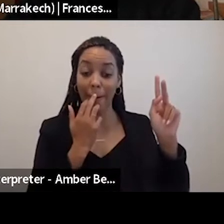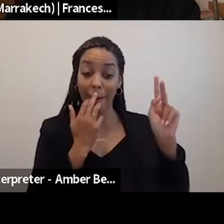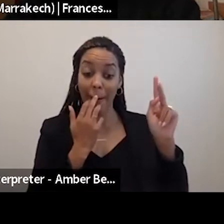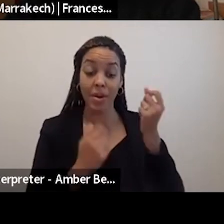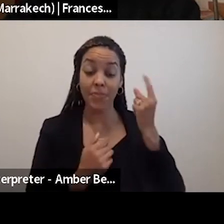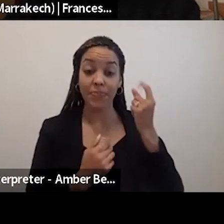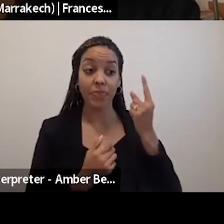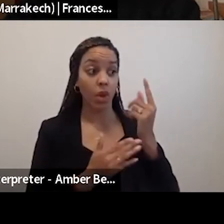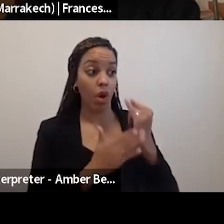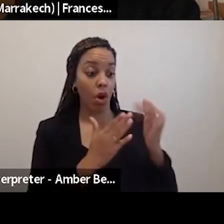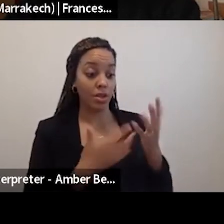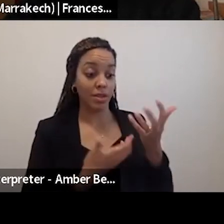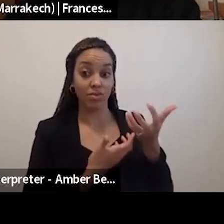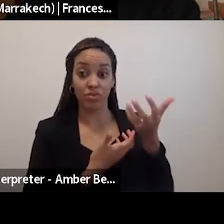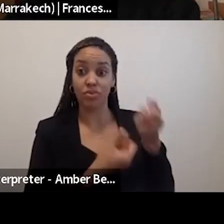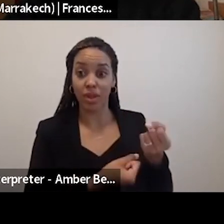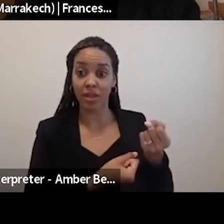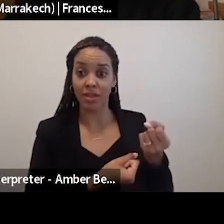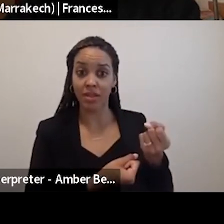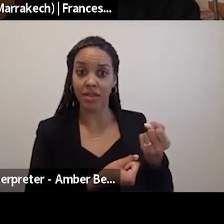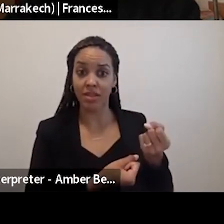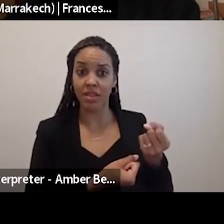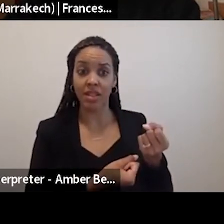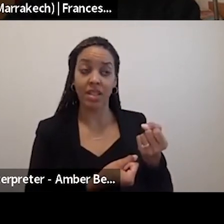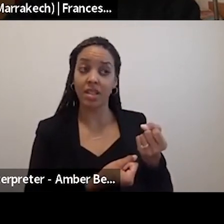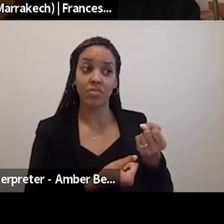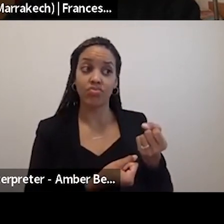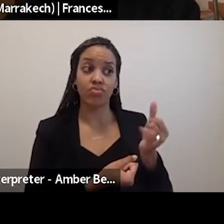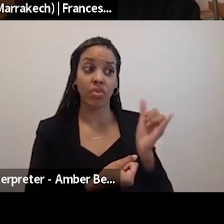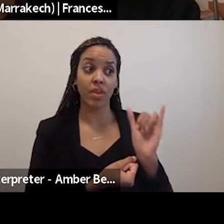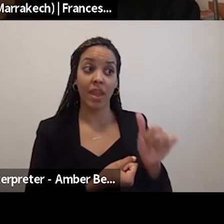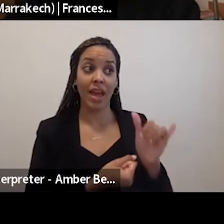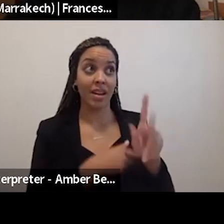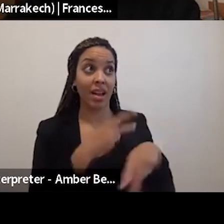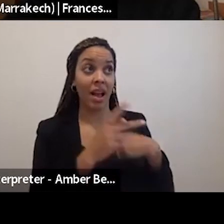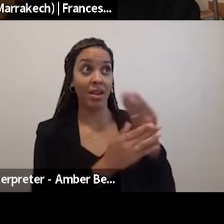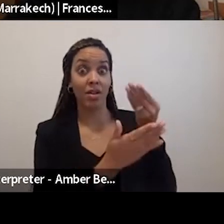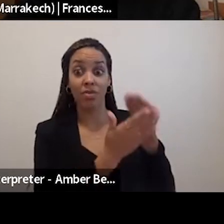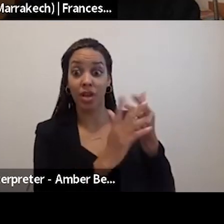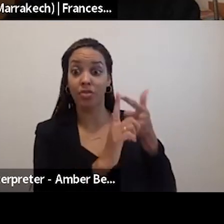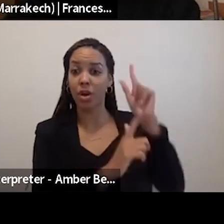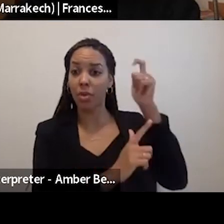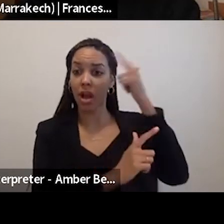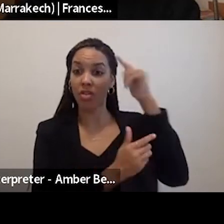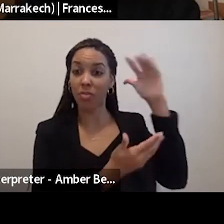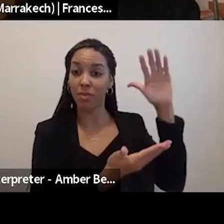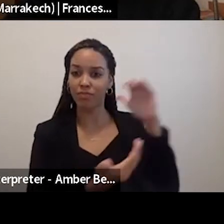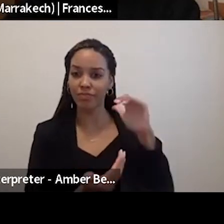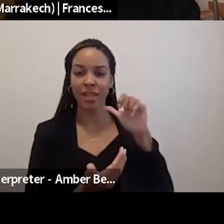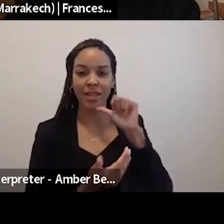is something that does not go hand in hand with that kind of funding. And also it